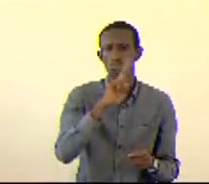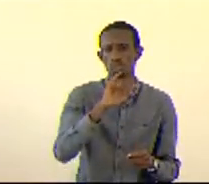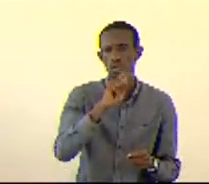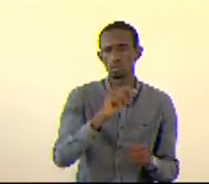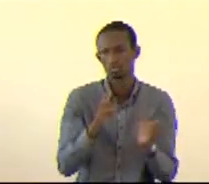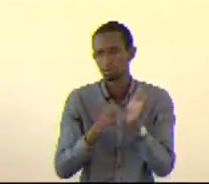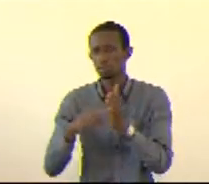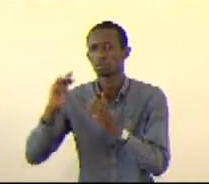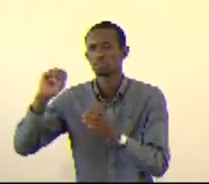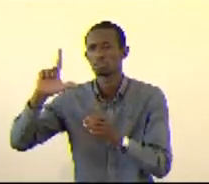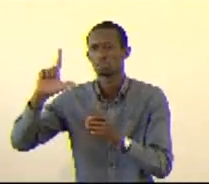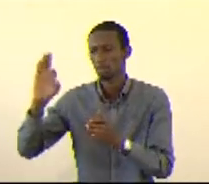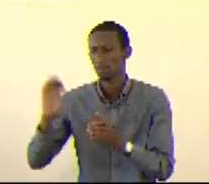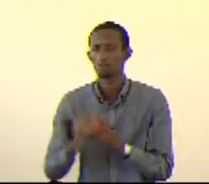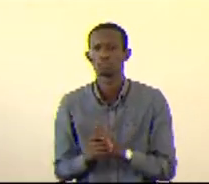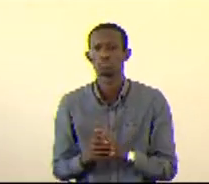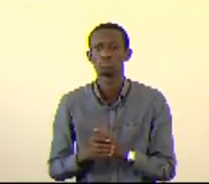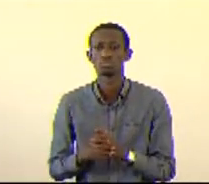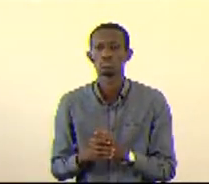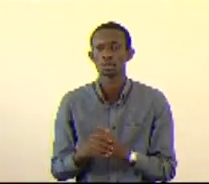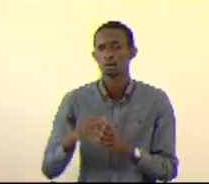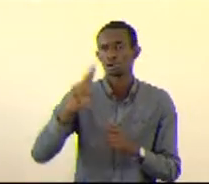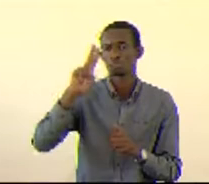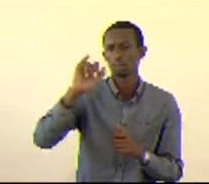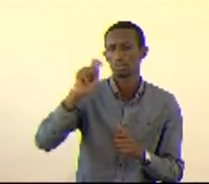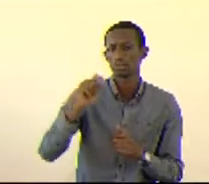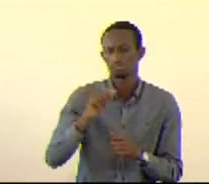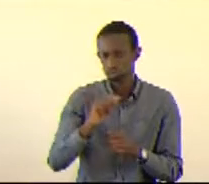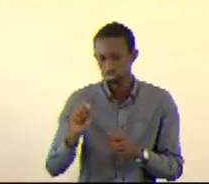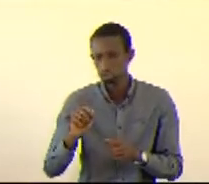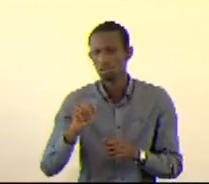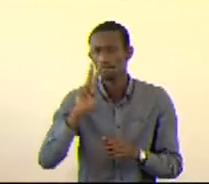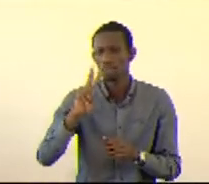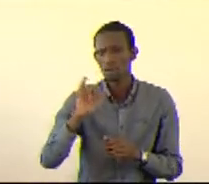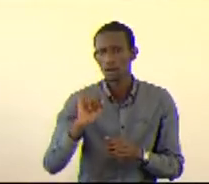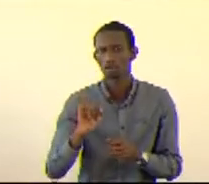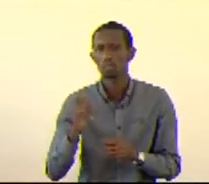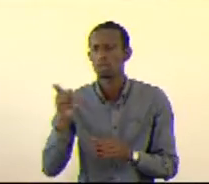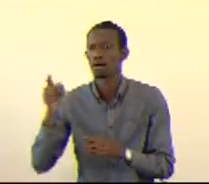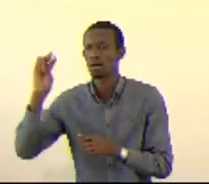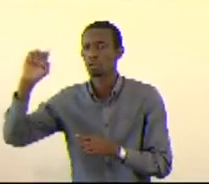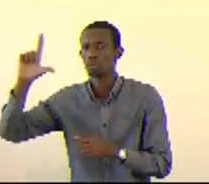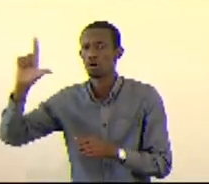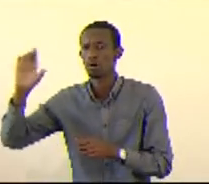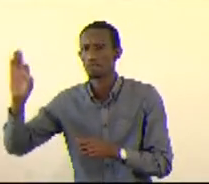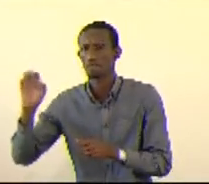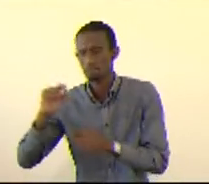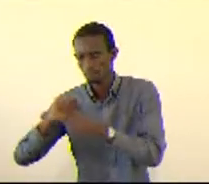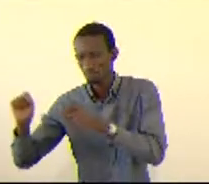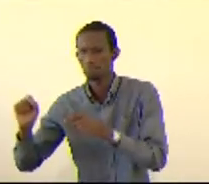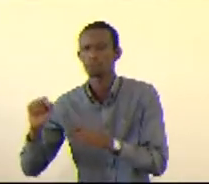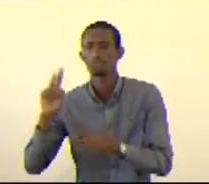So for us, we want to get time. So we divide this by VI, divide that also by VI. That cancels. So it means time is going